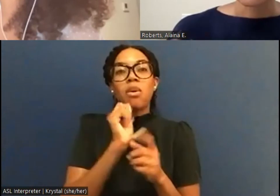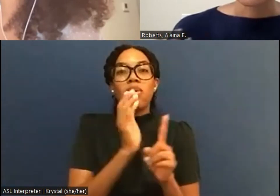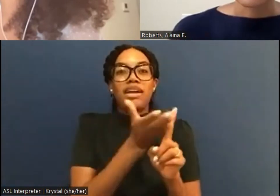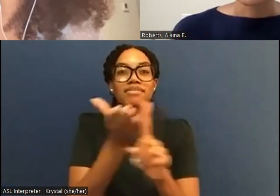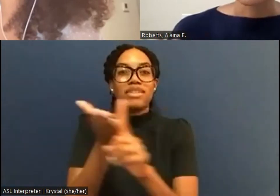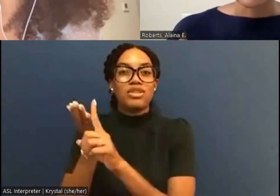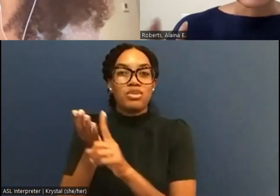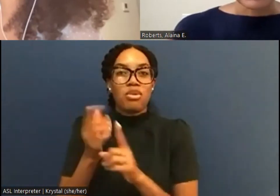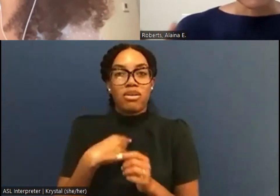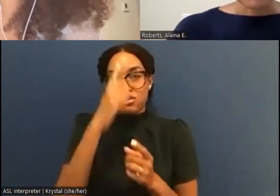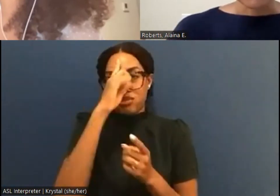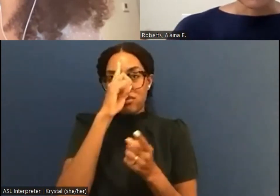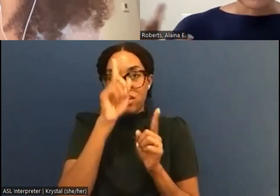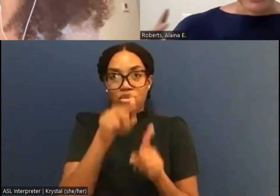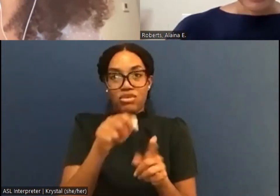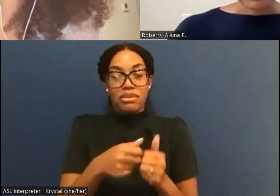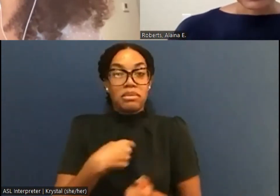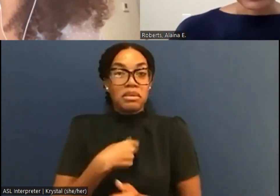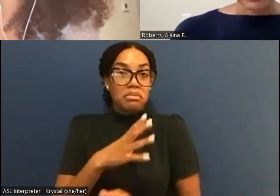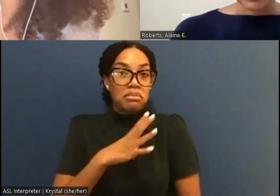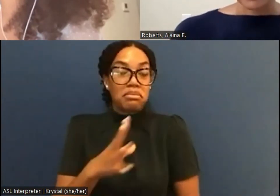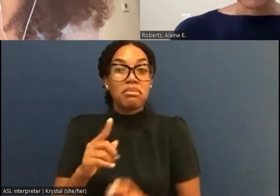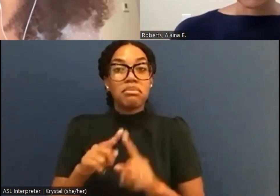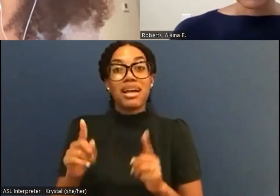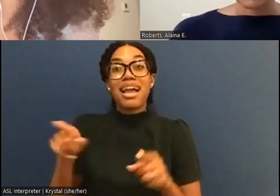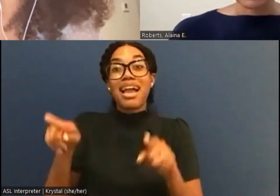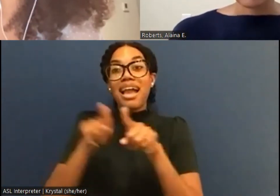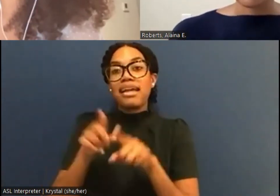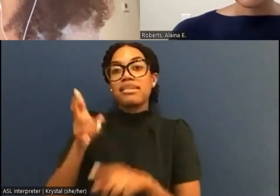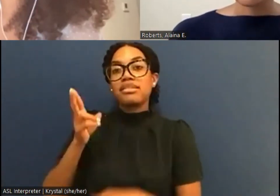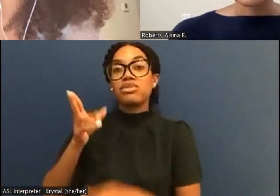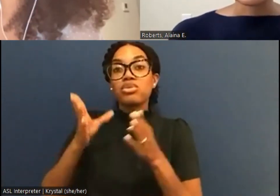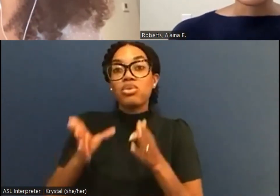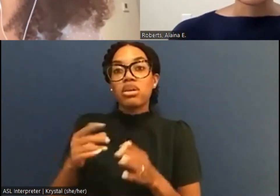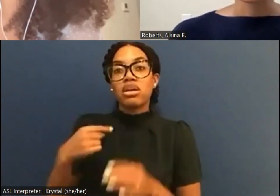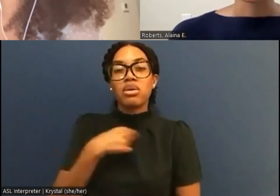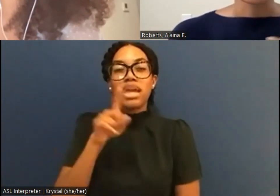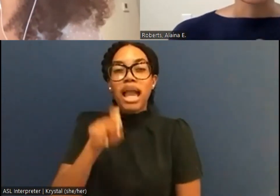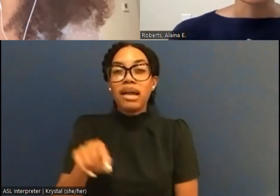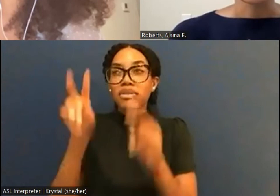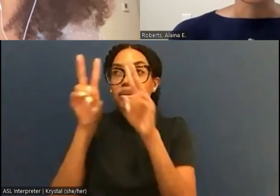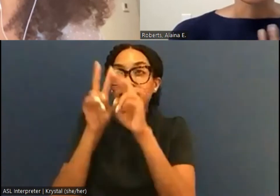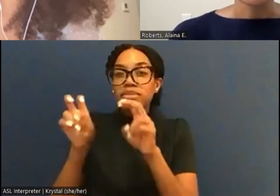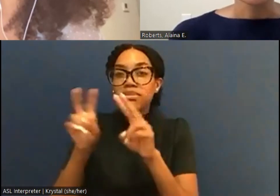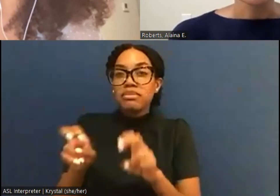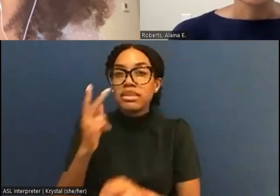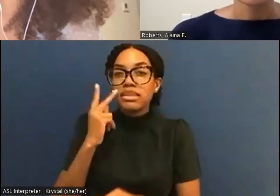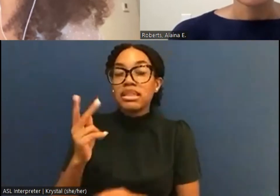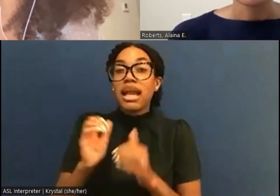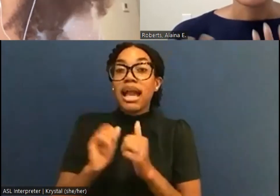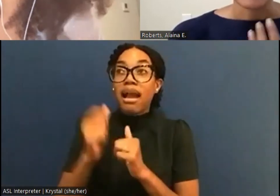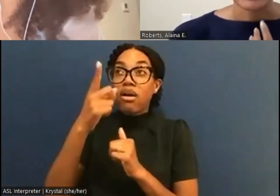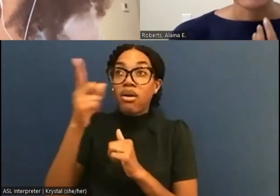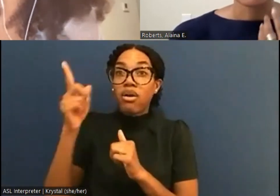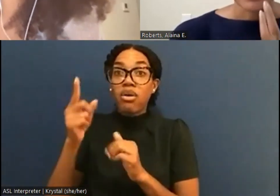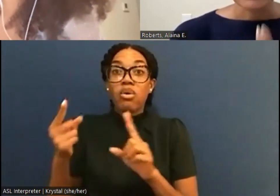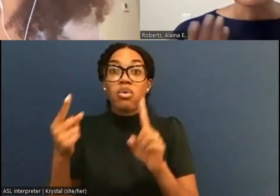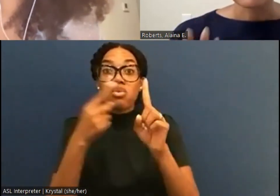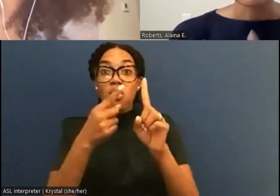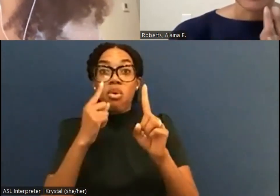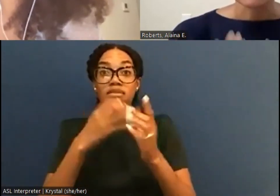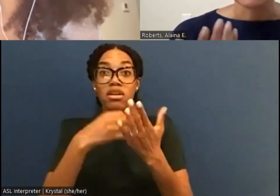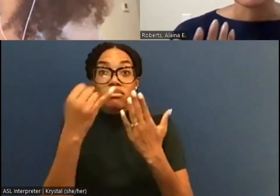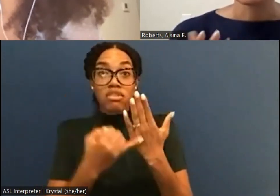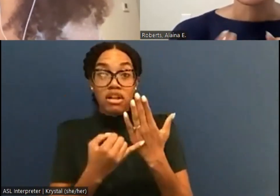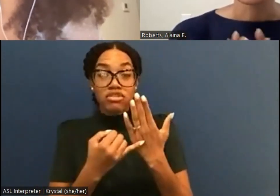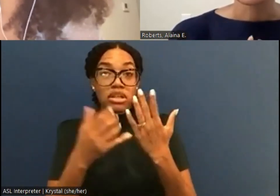as historians, when we look at the sources, we have to look at how people intend for projects to work. And we have lots of